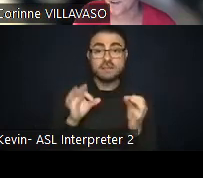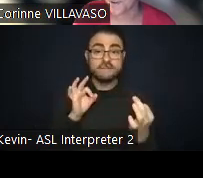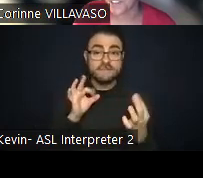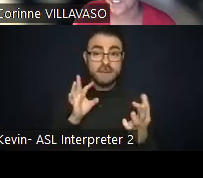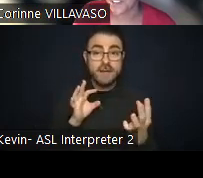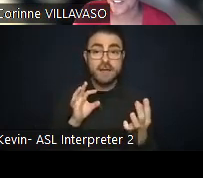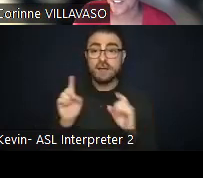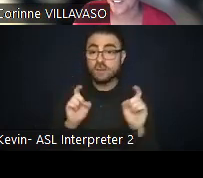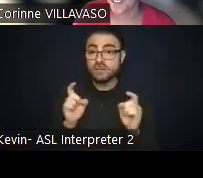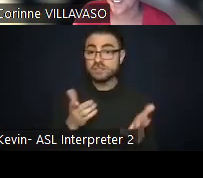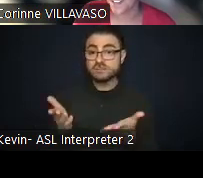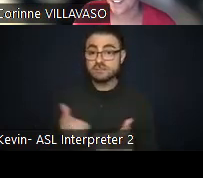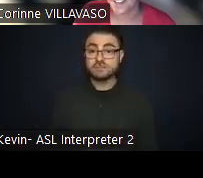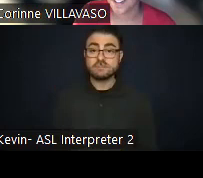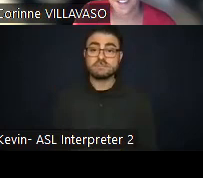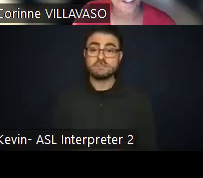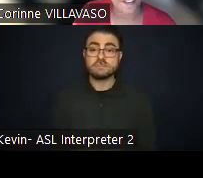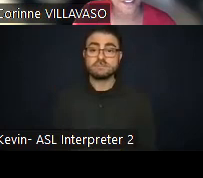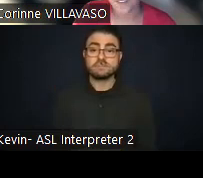feedback or questions?